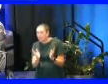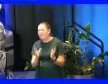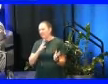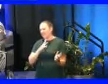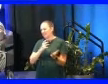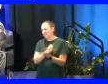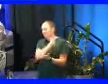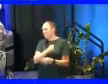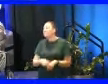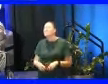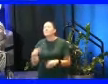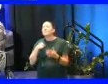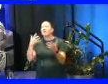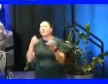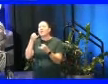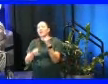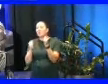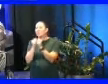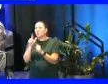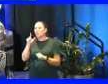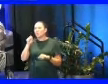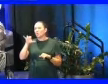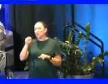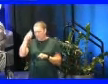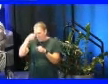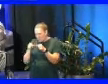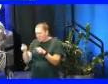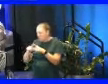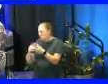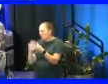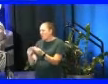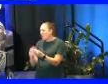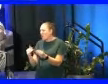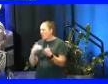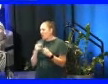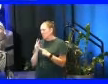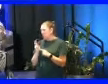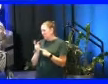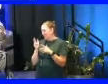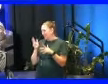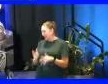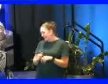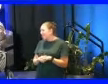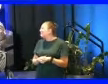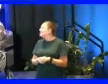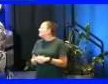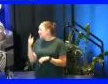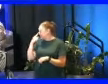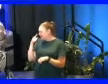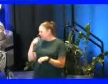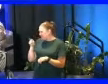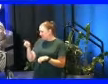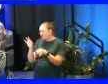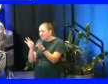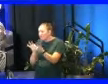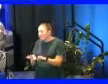And so I just wanted to finish off with Lewis. I know you started talking about it and we have about 2 or 3 minutes. If you could just talk